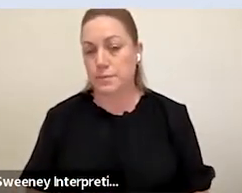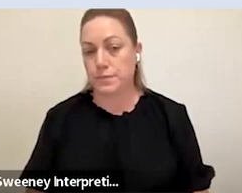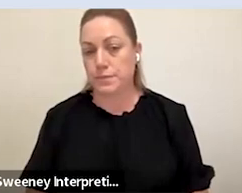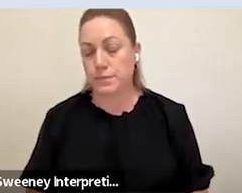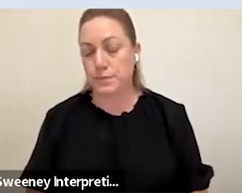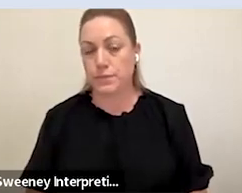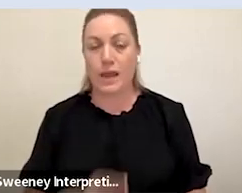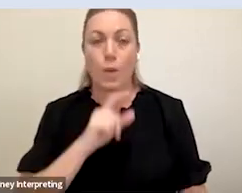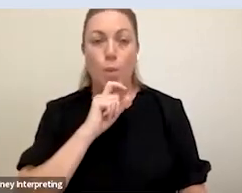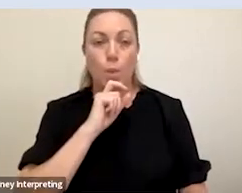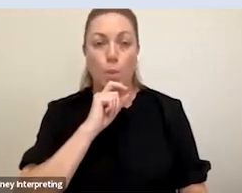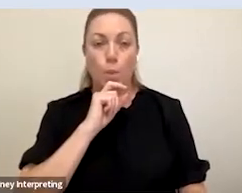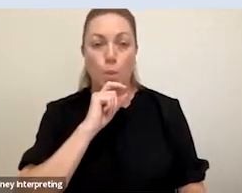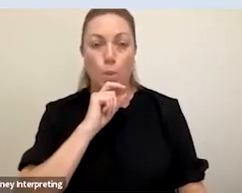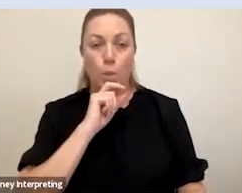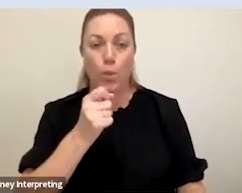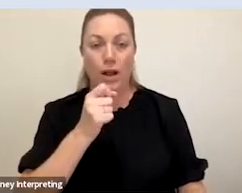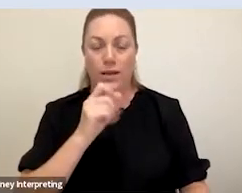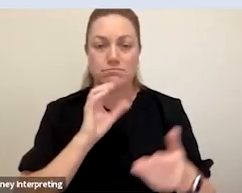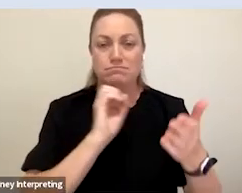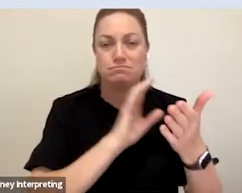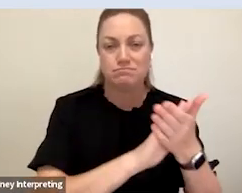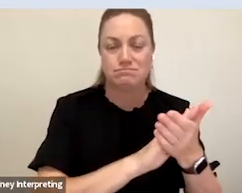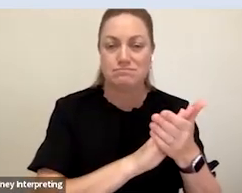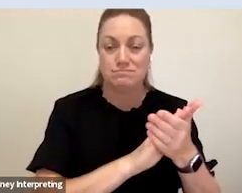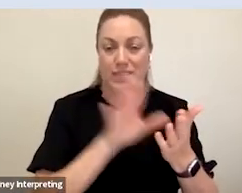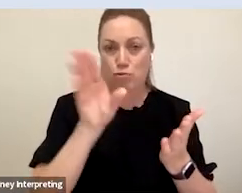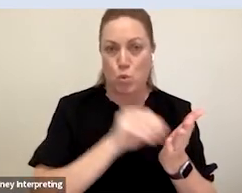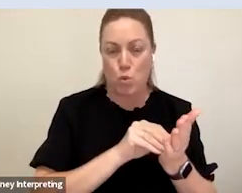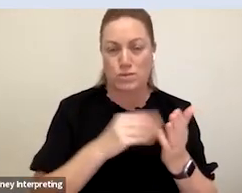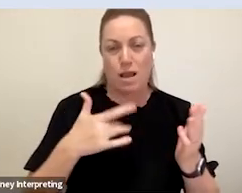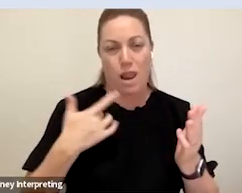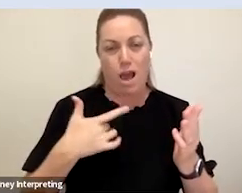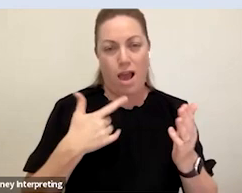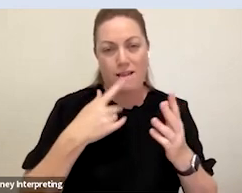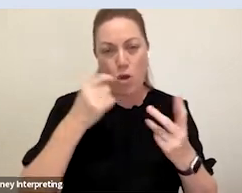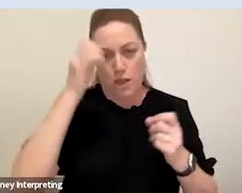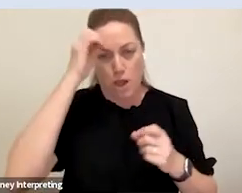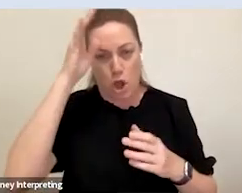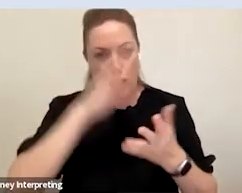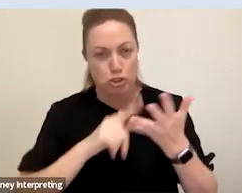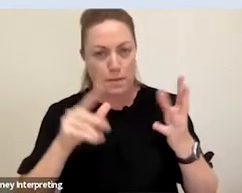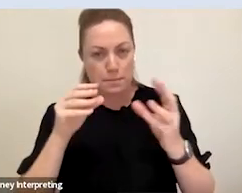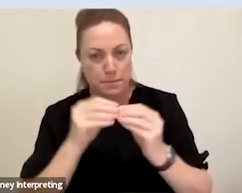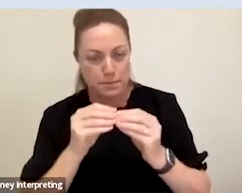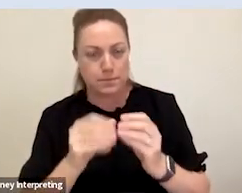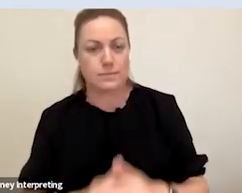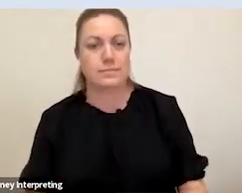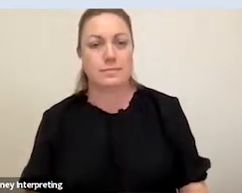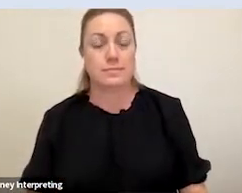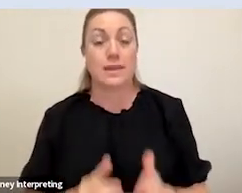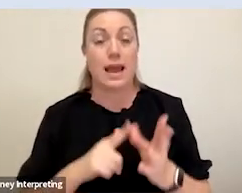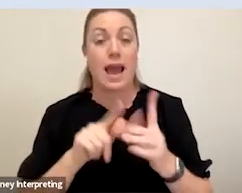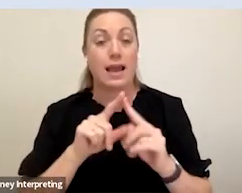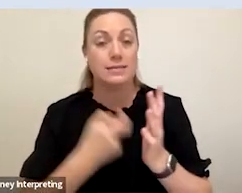the recording live on the Knowledge Hub. Please keep an eye on updates from AIDA for additional webinars in